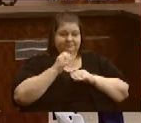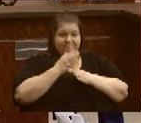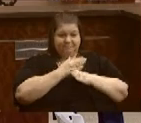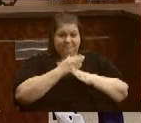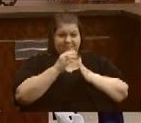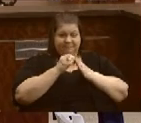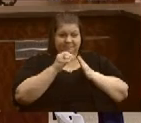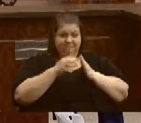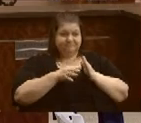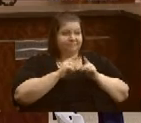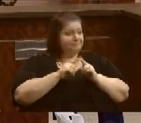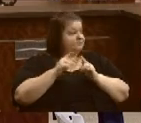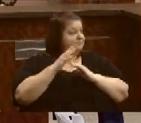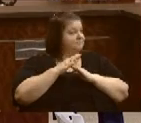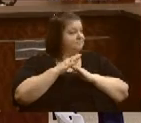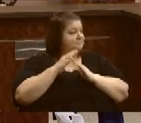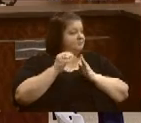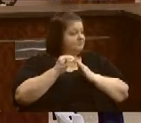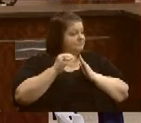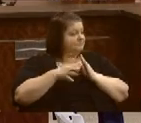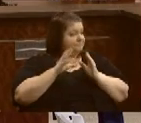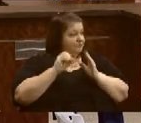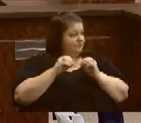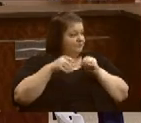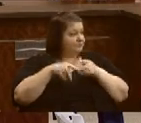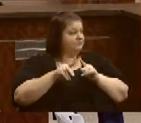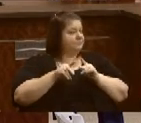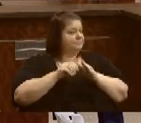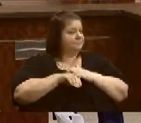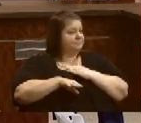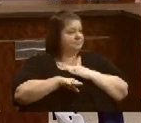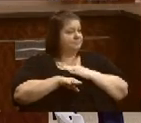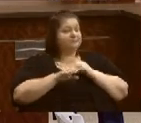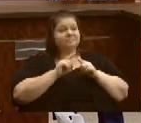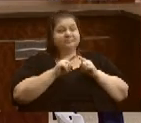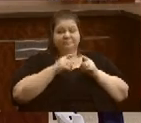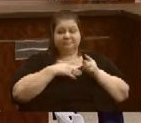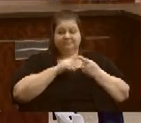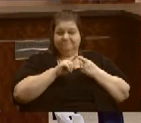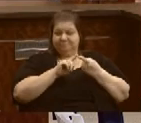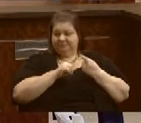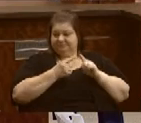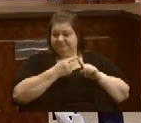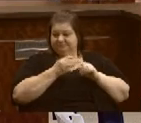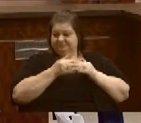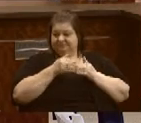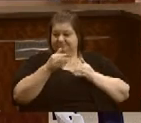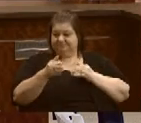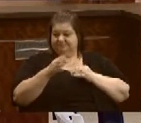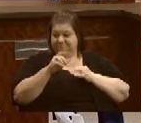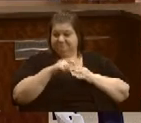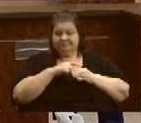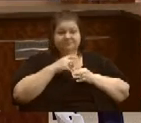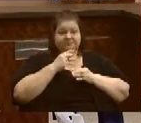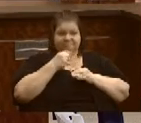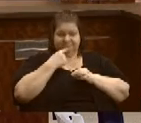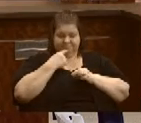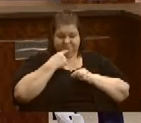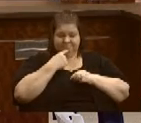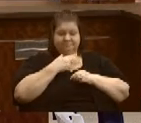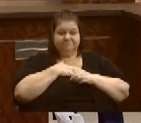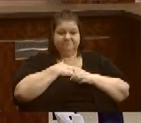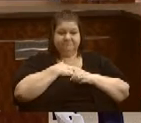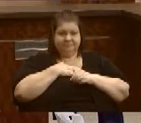Only a top student would be admitted there. But a friend of mine, just like I have called miracles in my life, this friend of mine